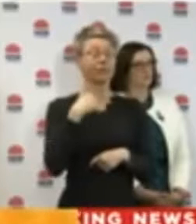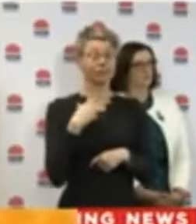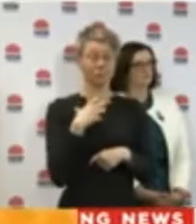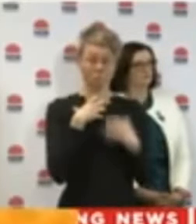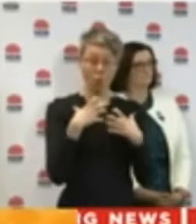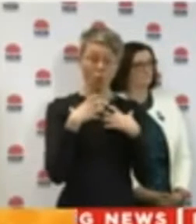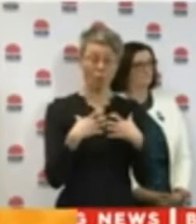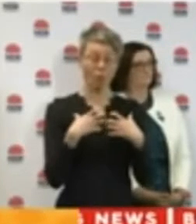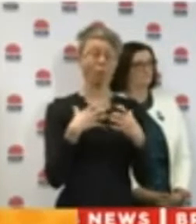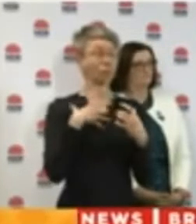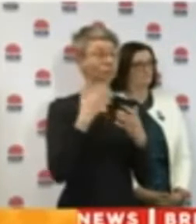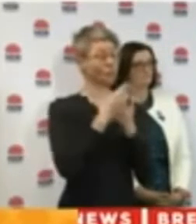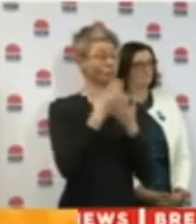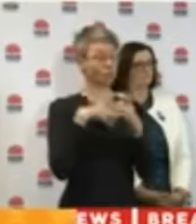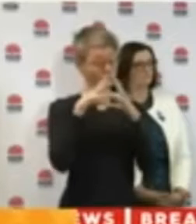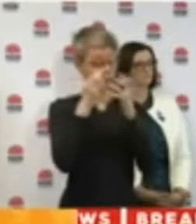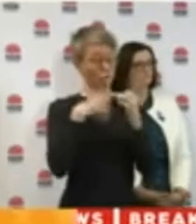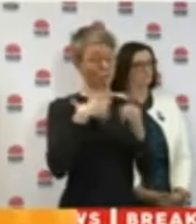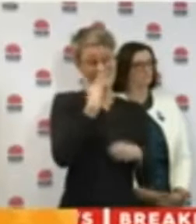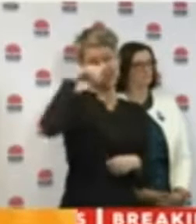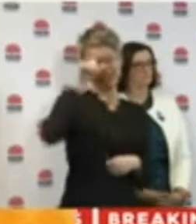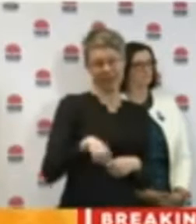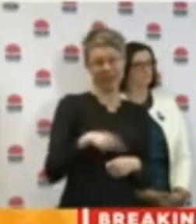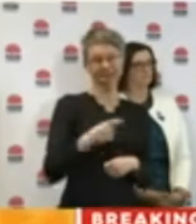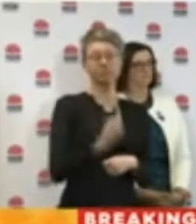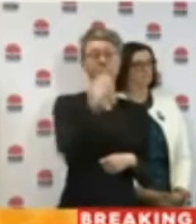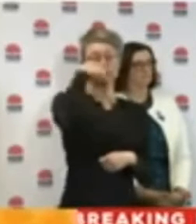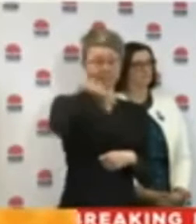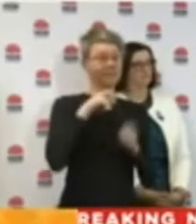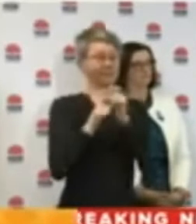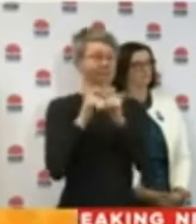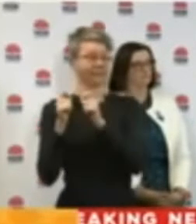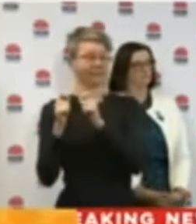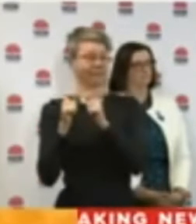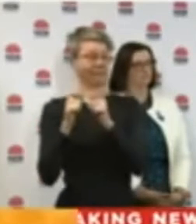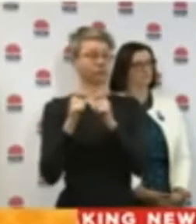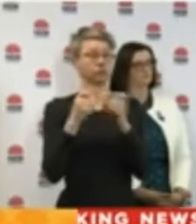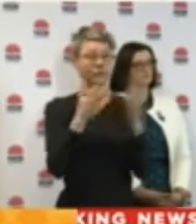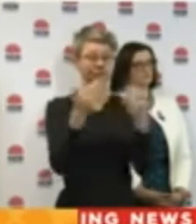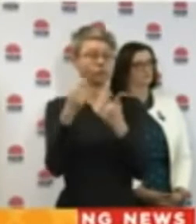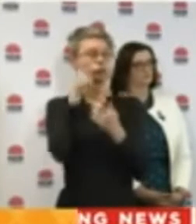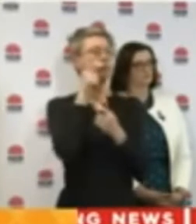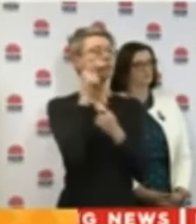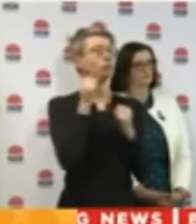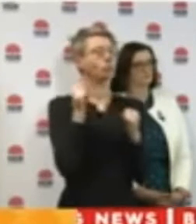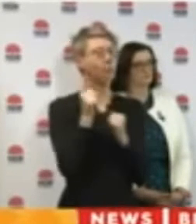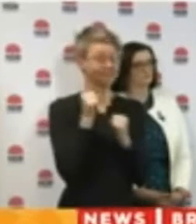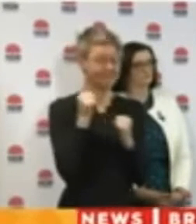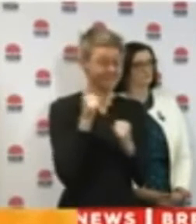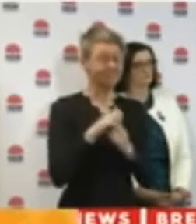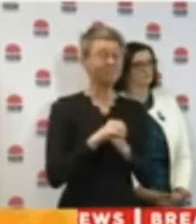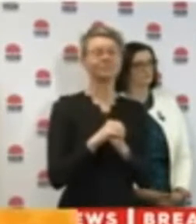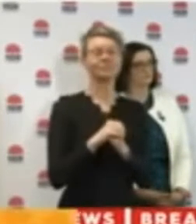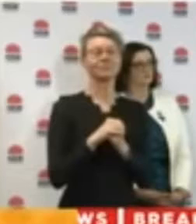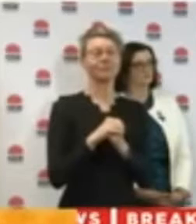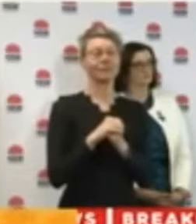of 8,000, and we're pleased asking everybody to come forward, especially again as the winter months are approaching and people will be